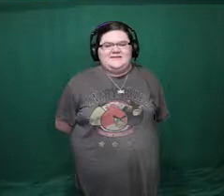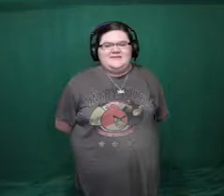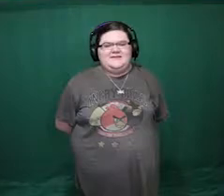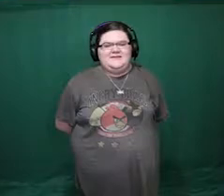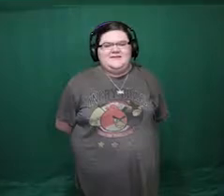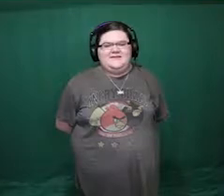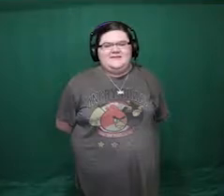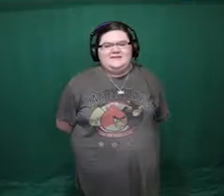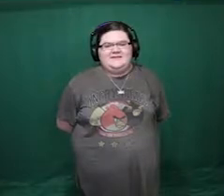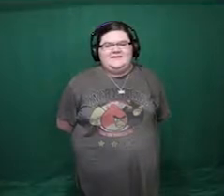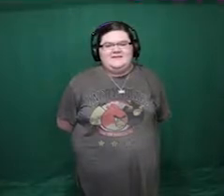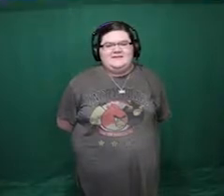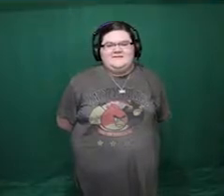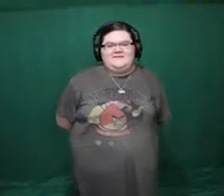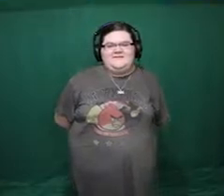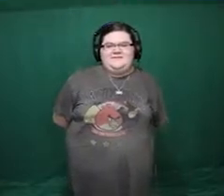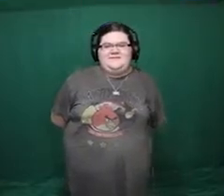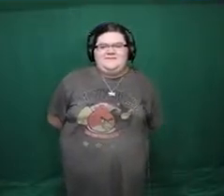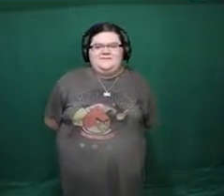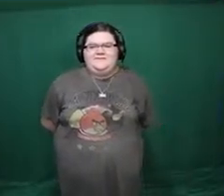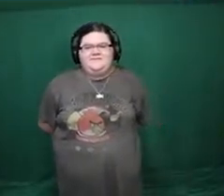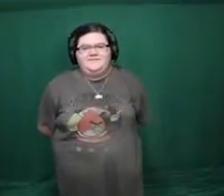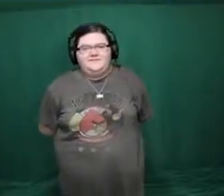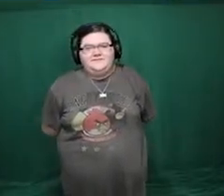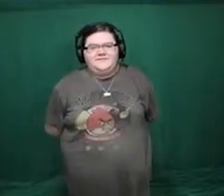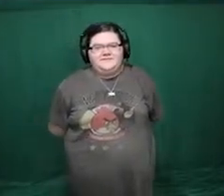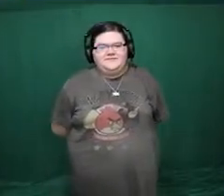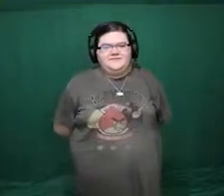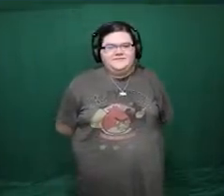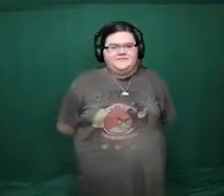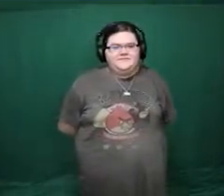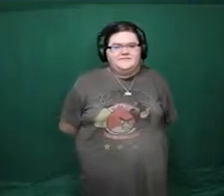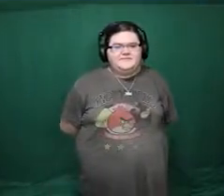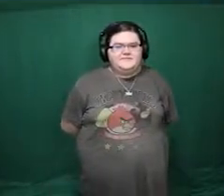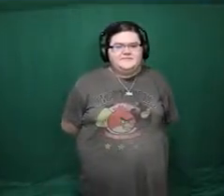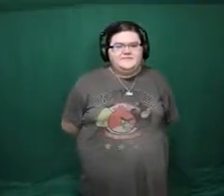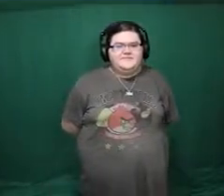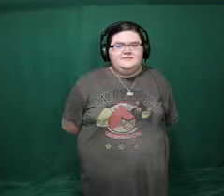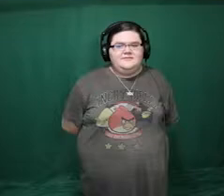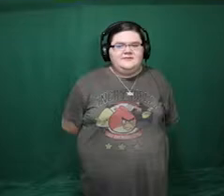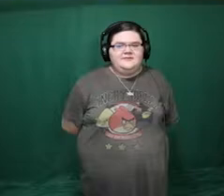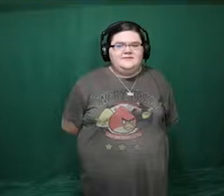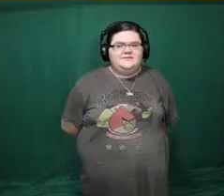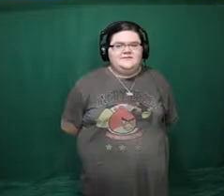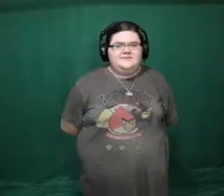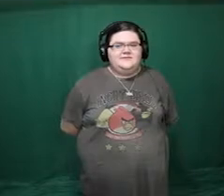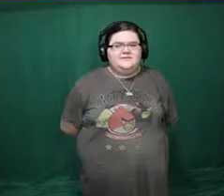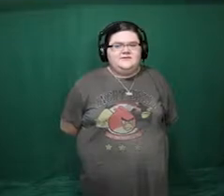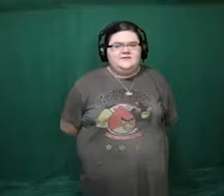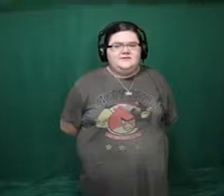No, you're not. No cap. You actually? Look, there's 35. There's 36 people qualified. Yeah, no, yeah. I managed qual.